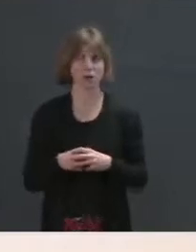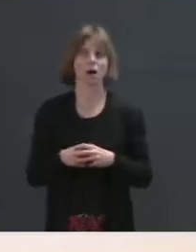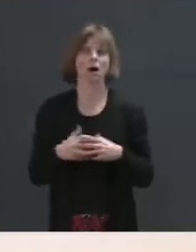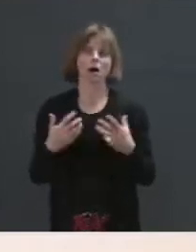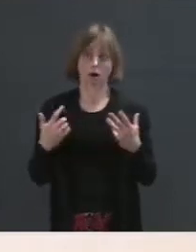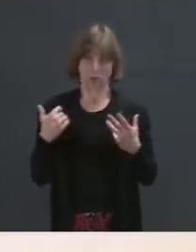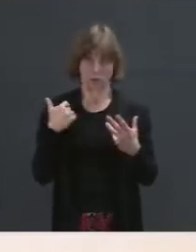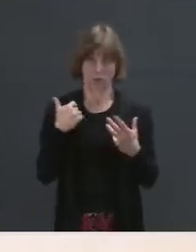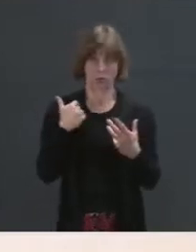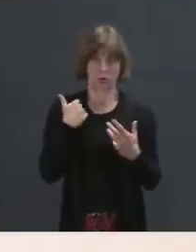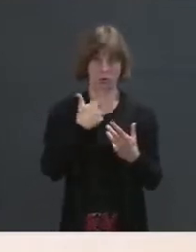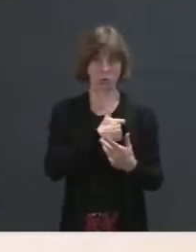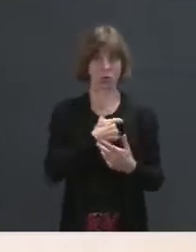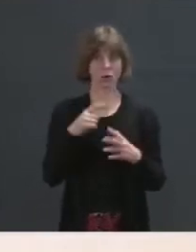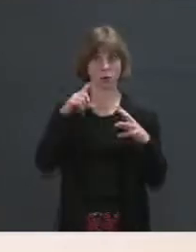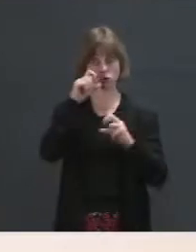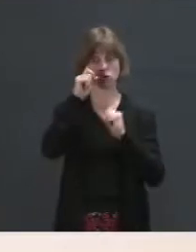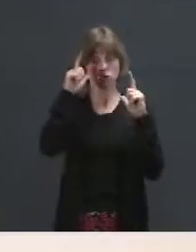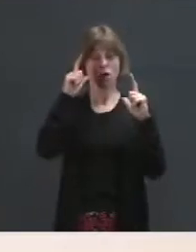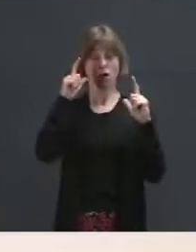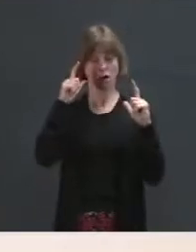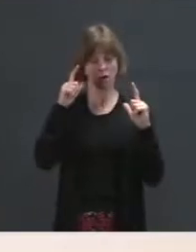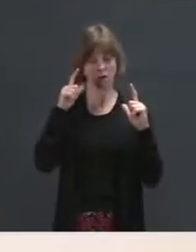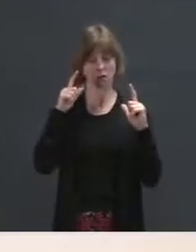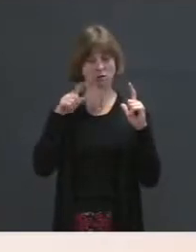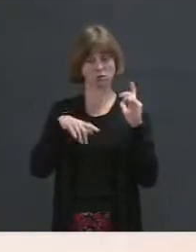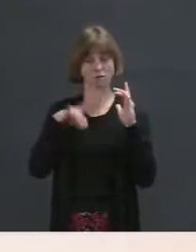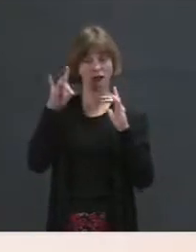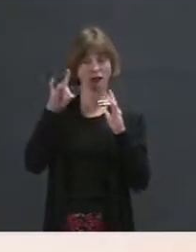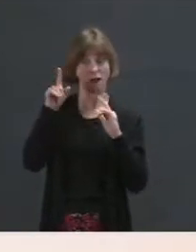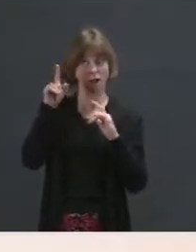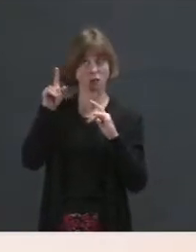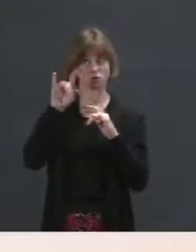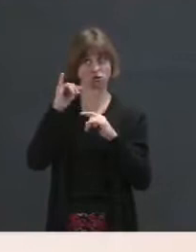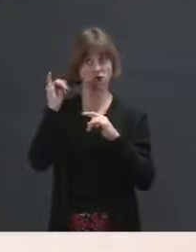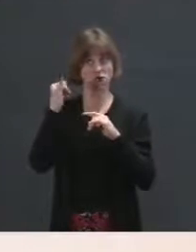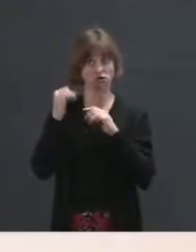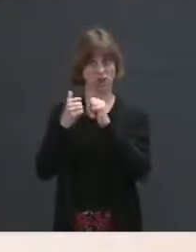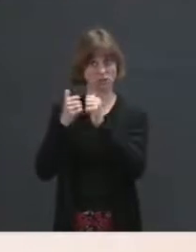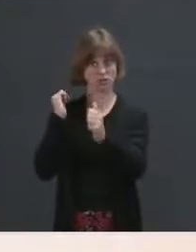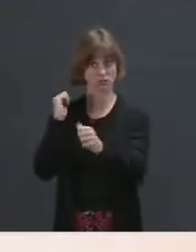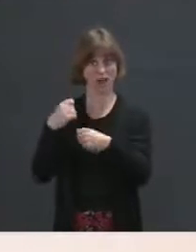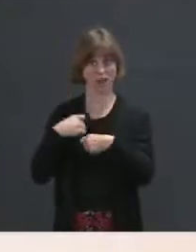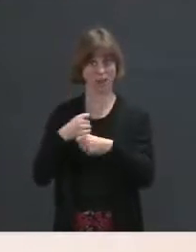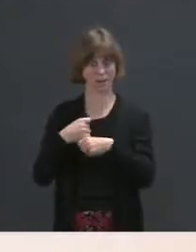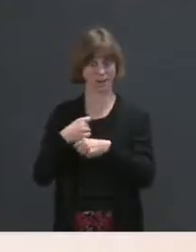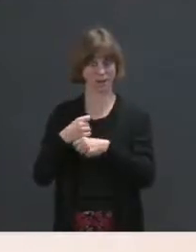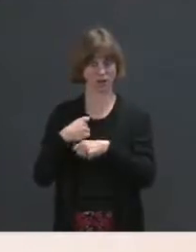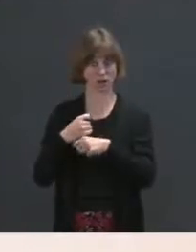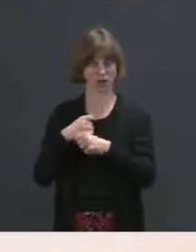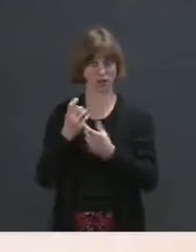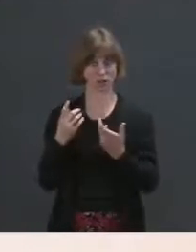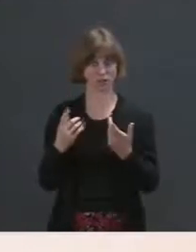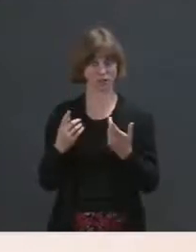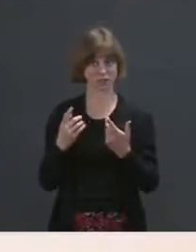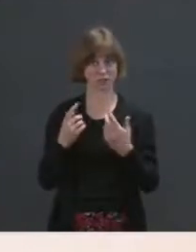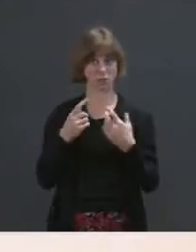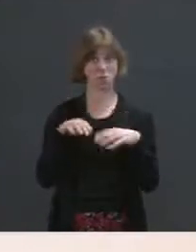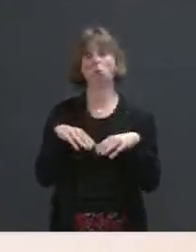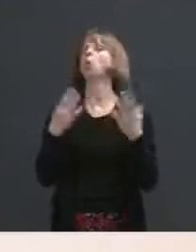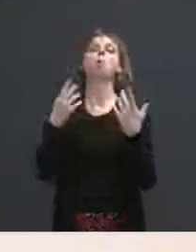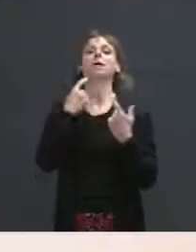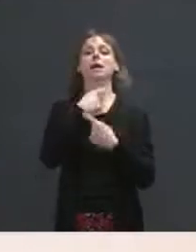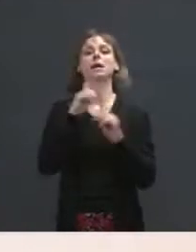to learn that Johnson & Johnson was behind on their manufacturing. As you noted, it was kind of reported earlier to be about 10 million, and now it's